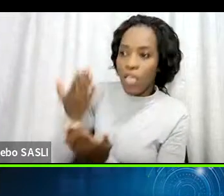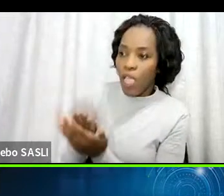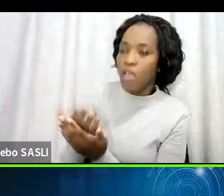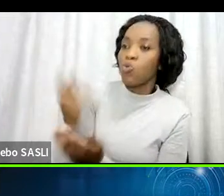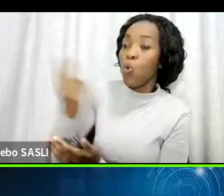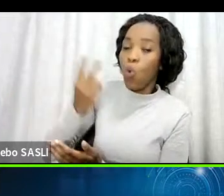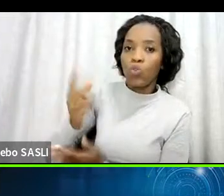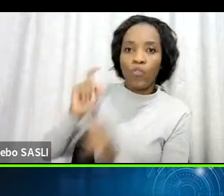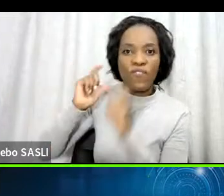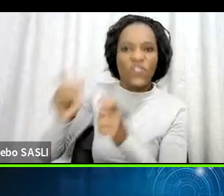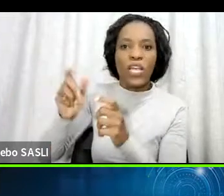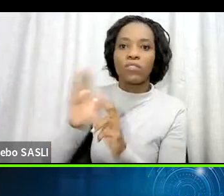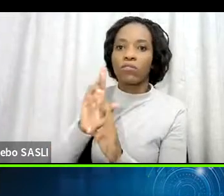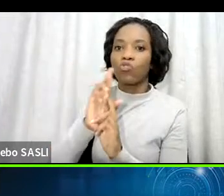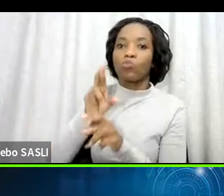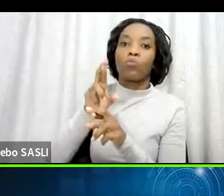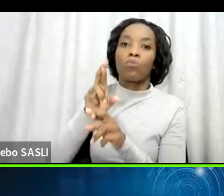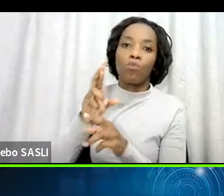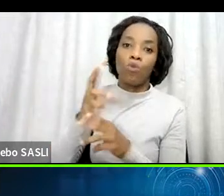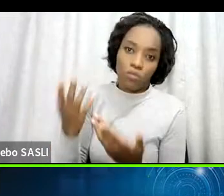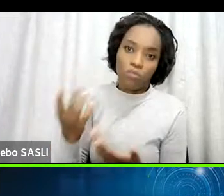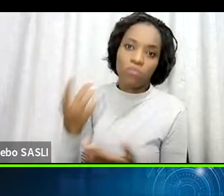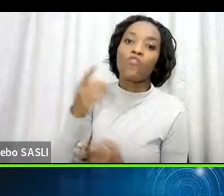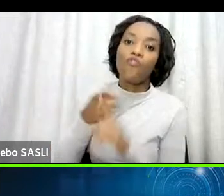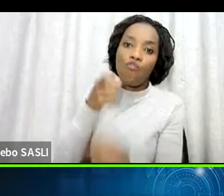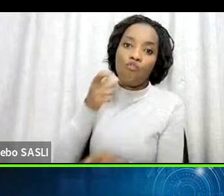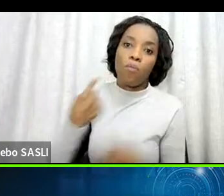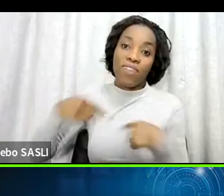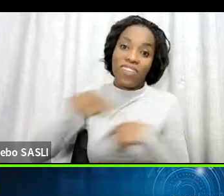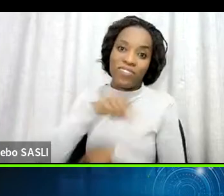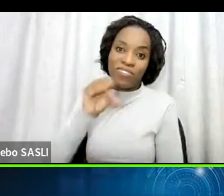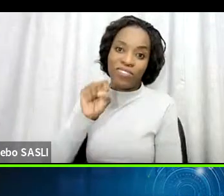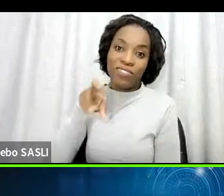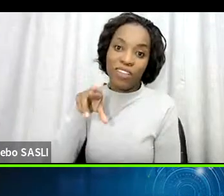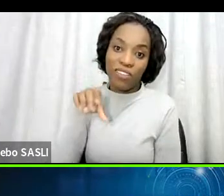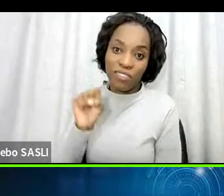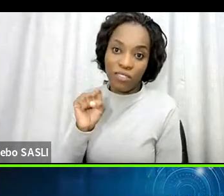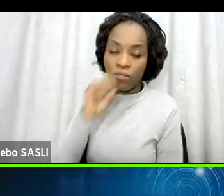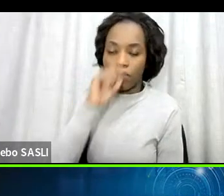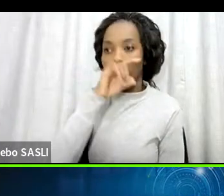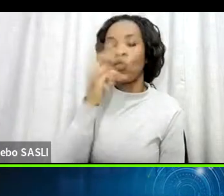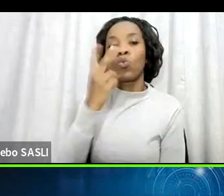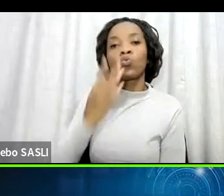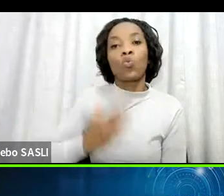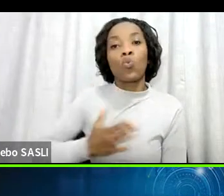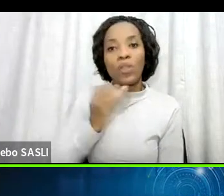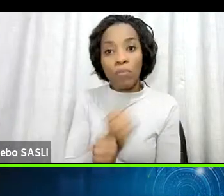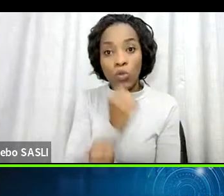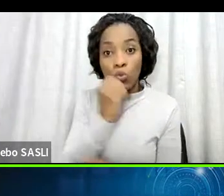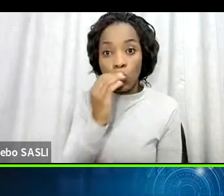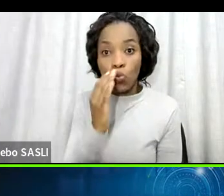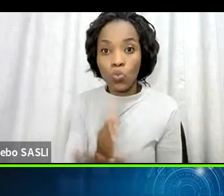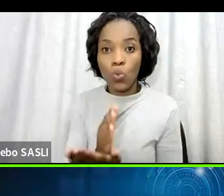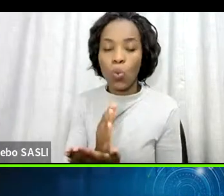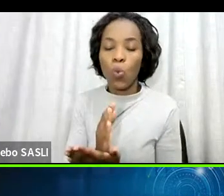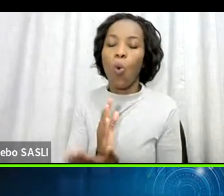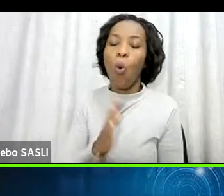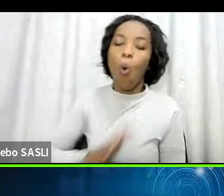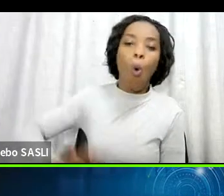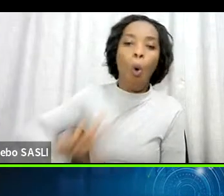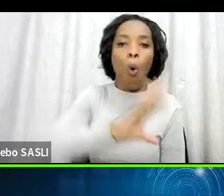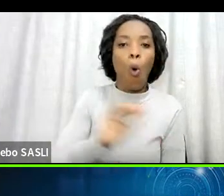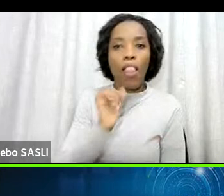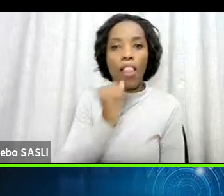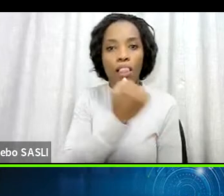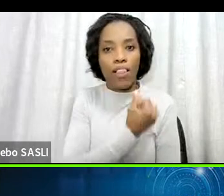it comes to us as an institution. We would like to also ensure that all our traders, as